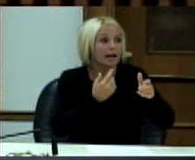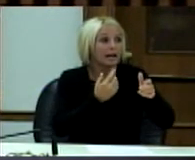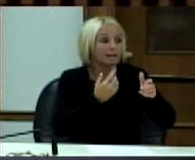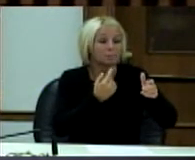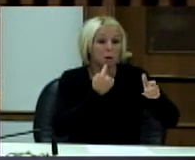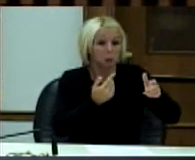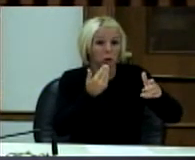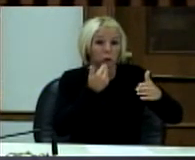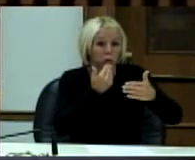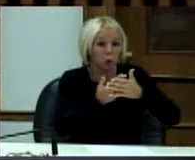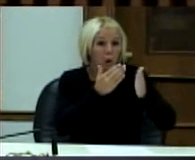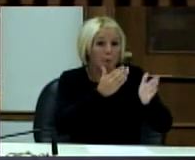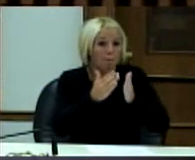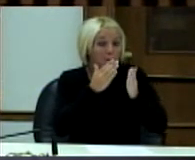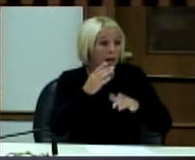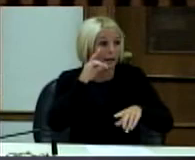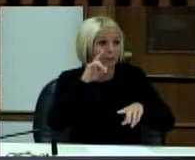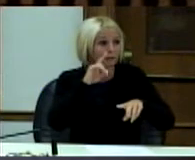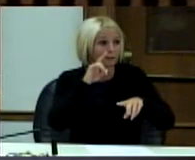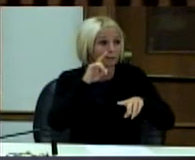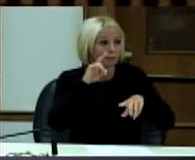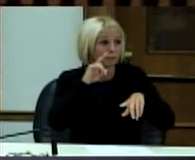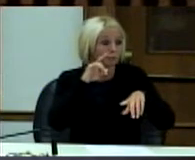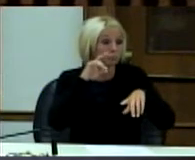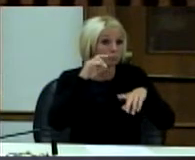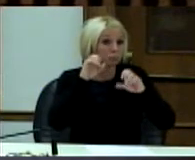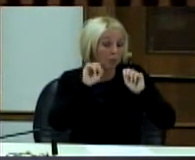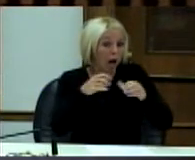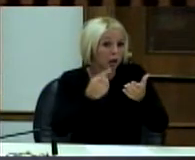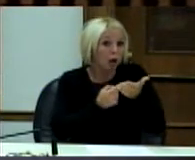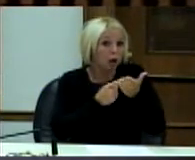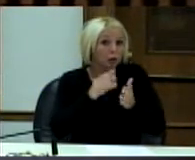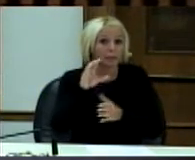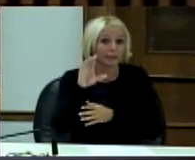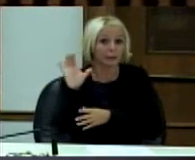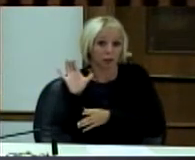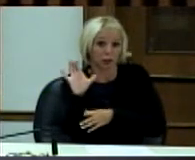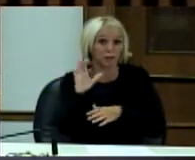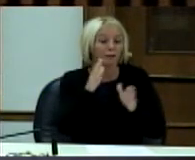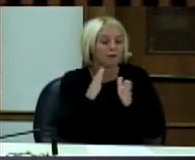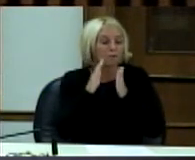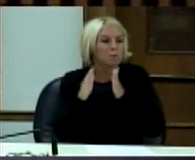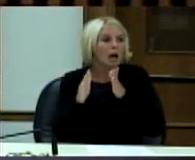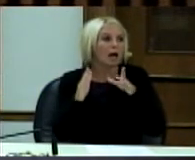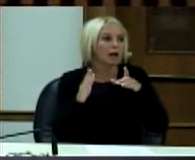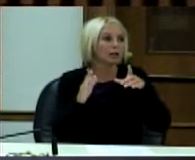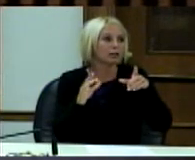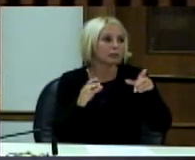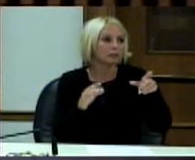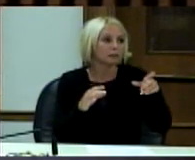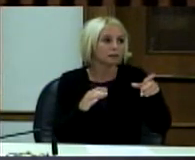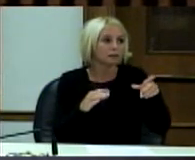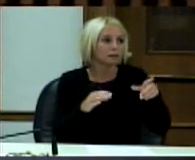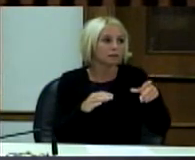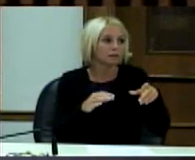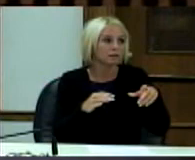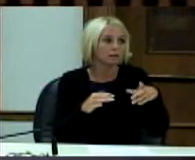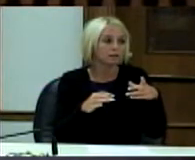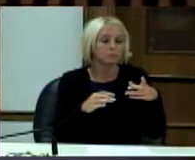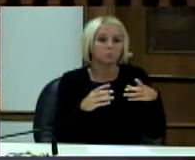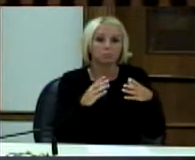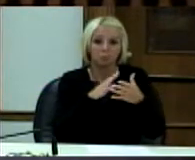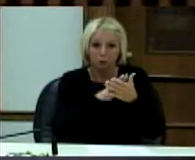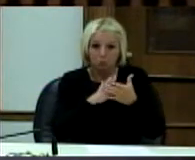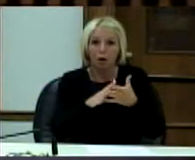very sensible plan, and could even argue that it's a very conservative plan. Certainly not fluff